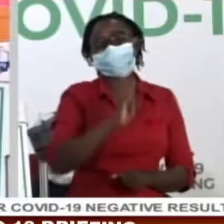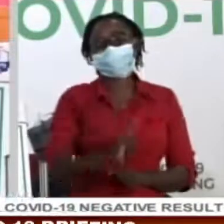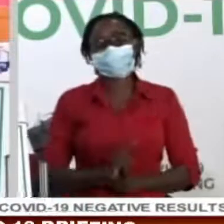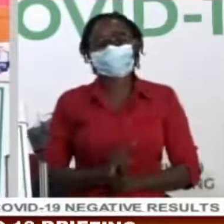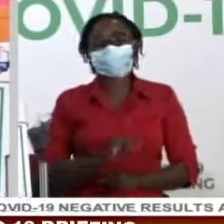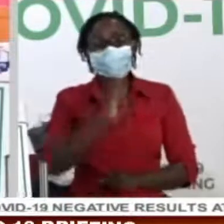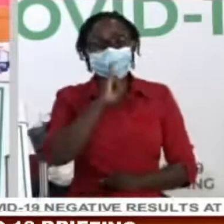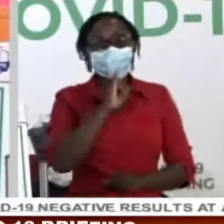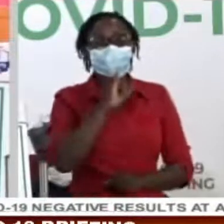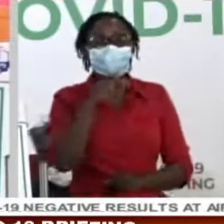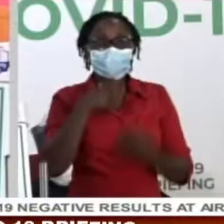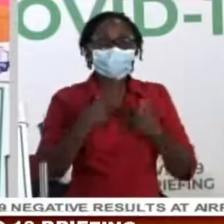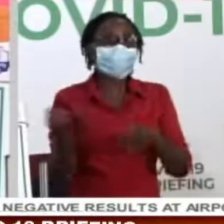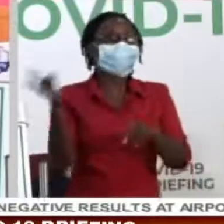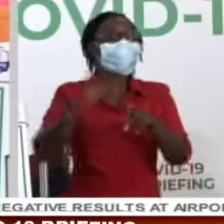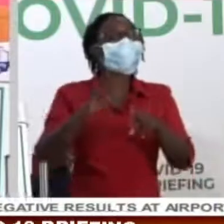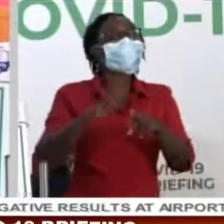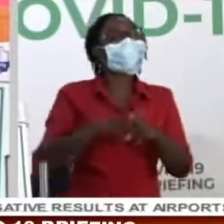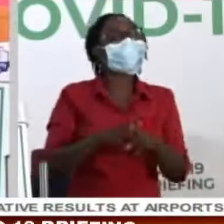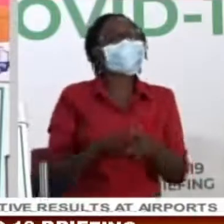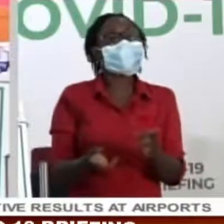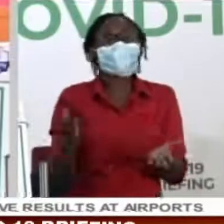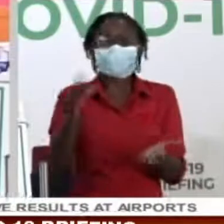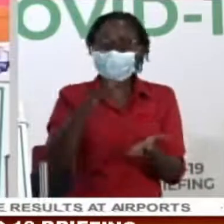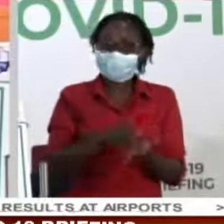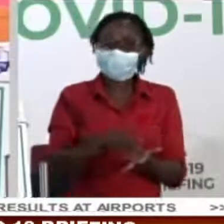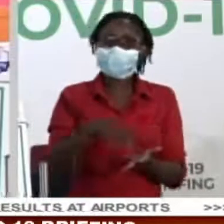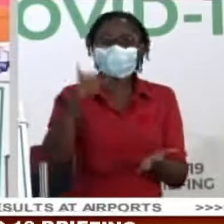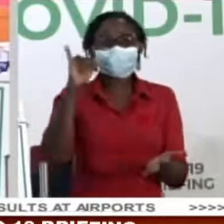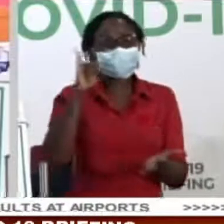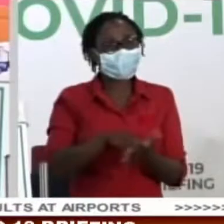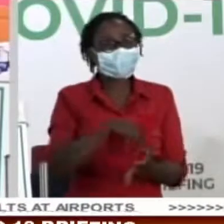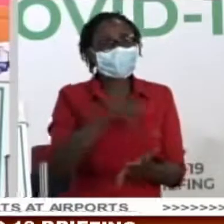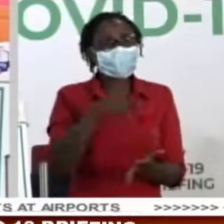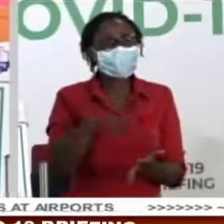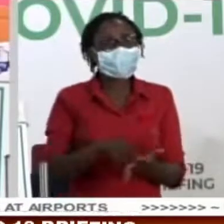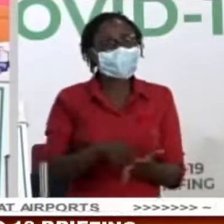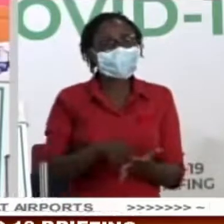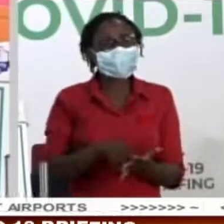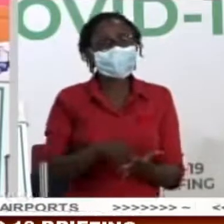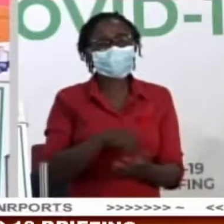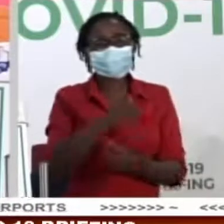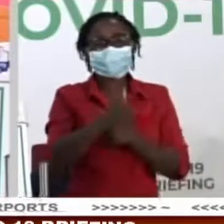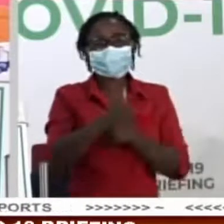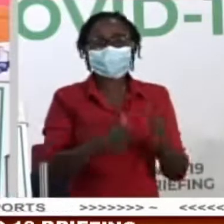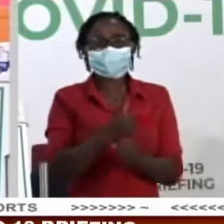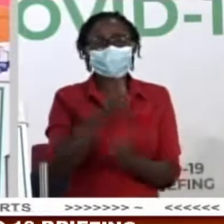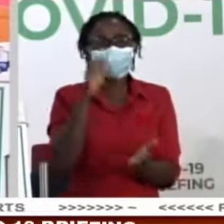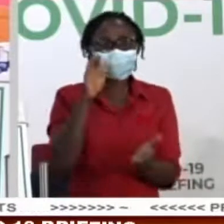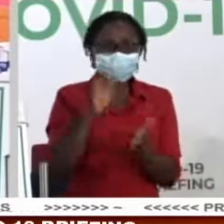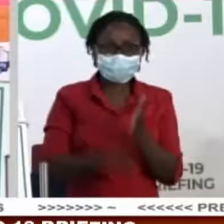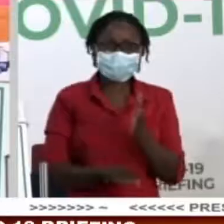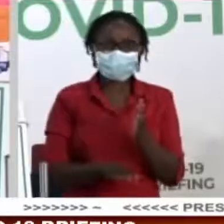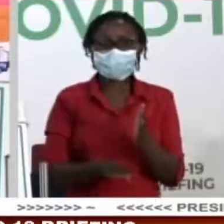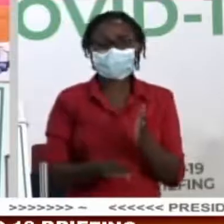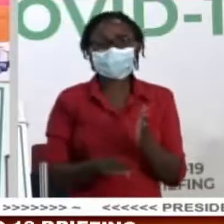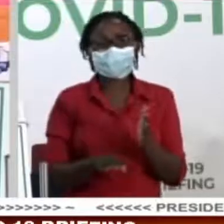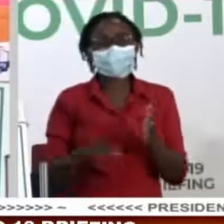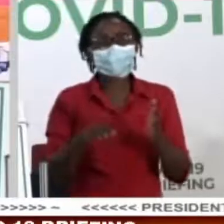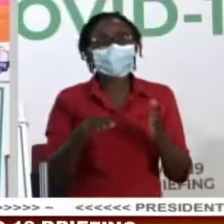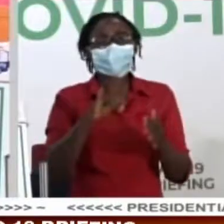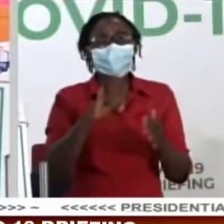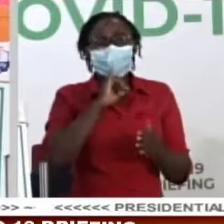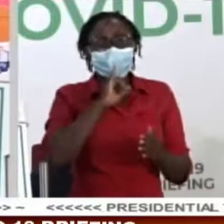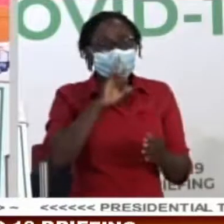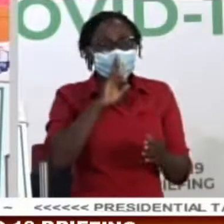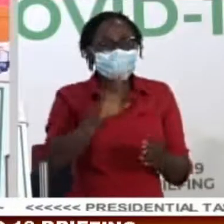It has been repeatedly stressed that the easiest, cheapest, well-proven options are still the